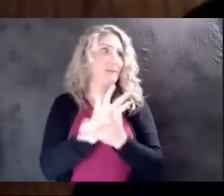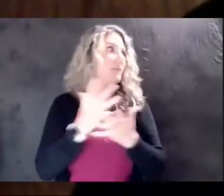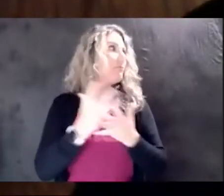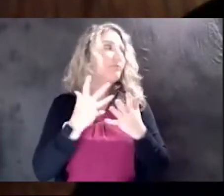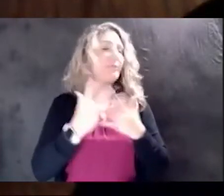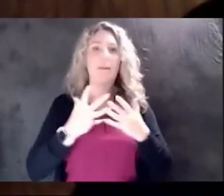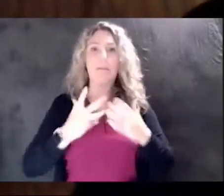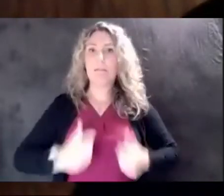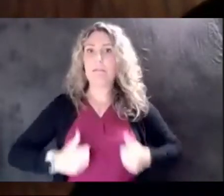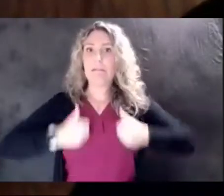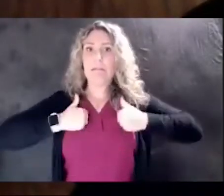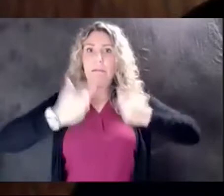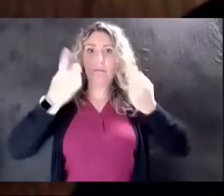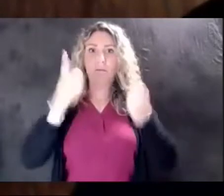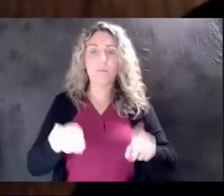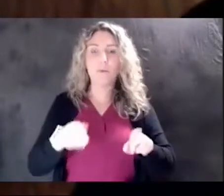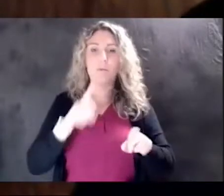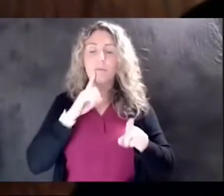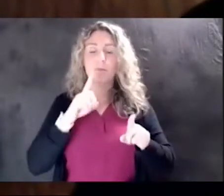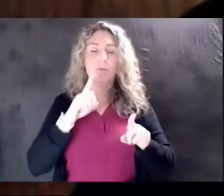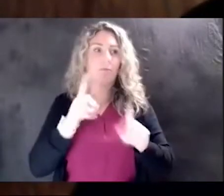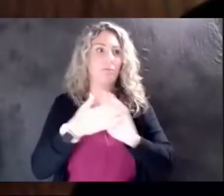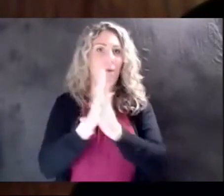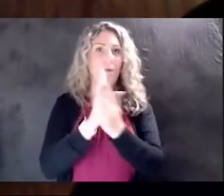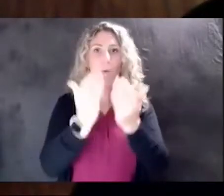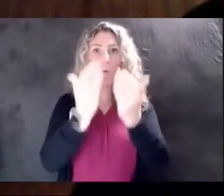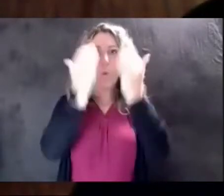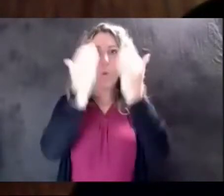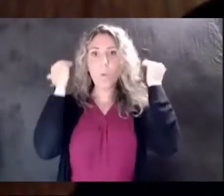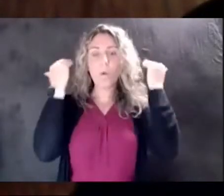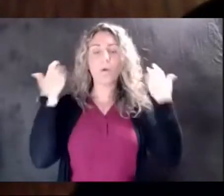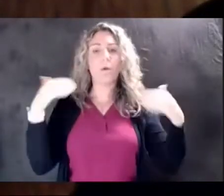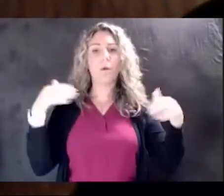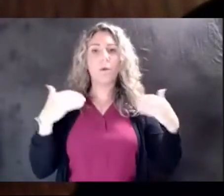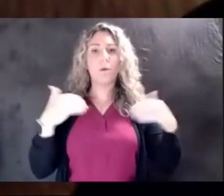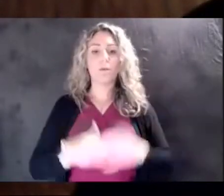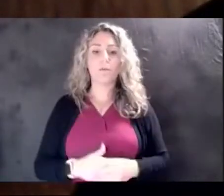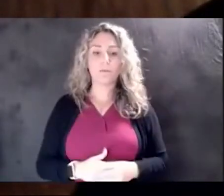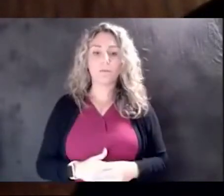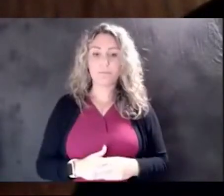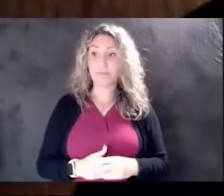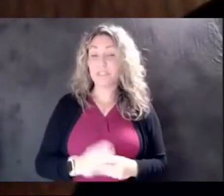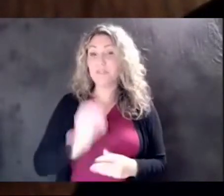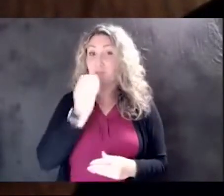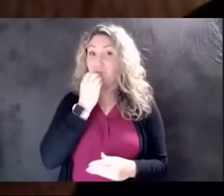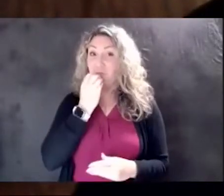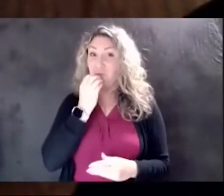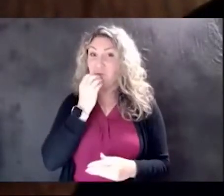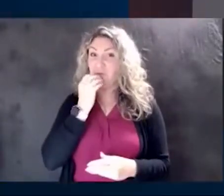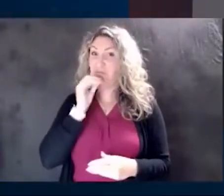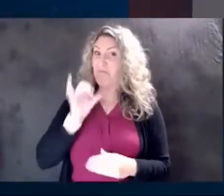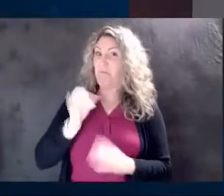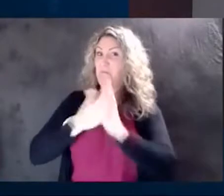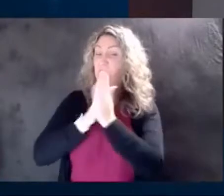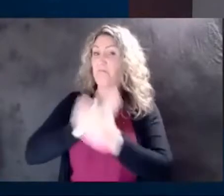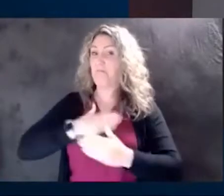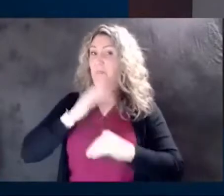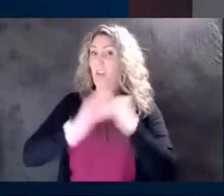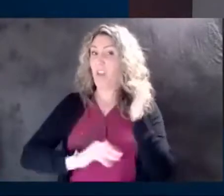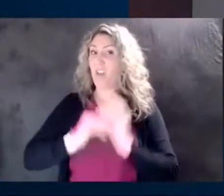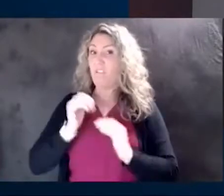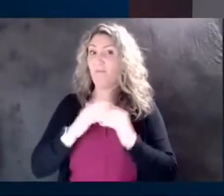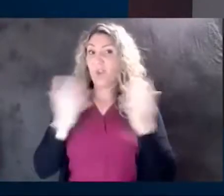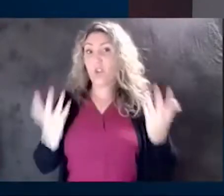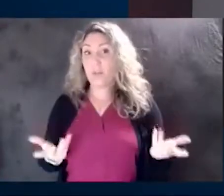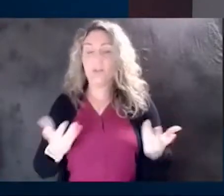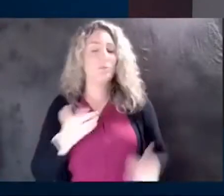came in, it just became overwhelming, and I went to food as comfort. Well, you certainly are not the only